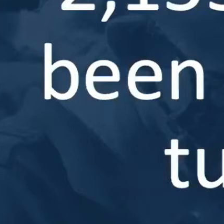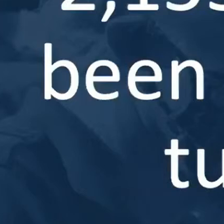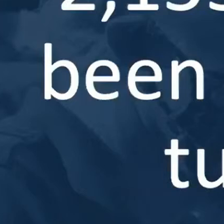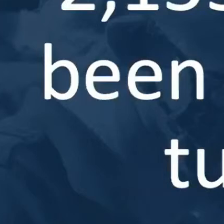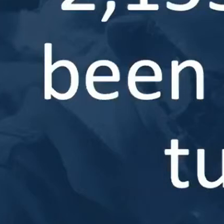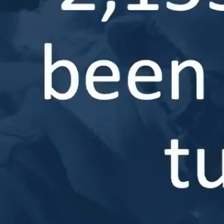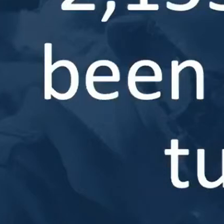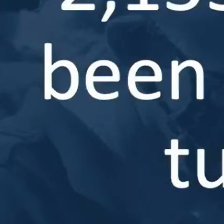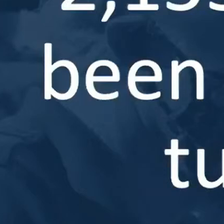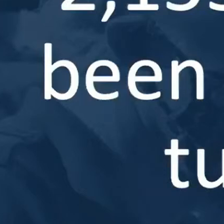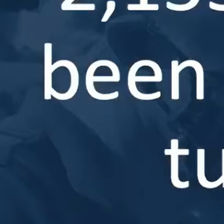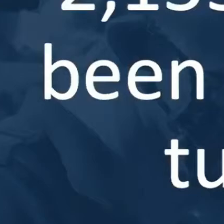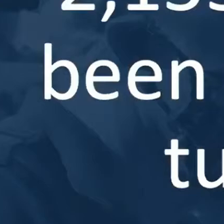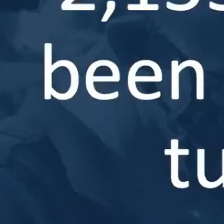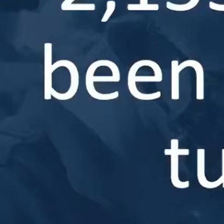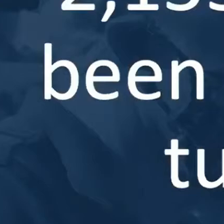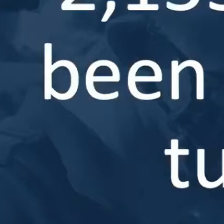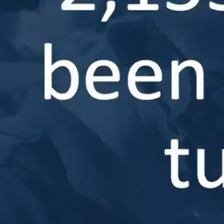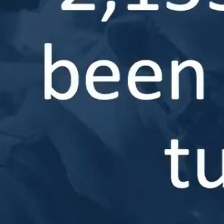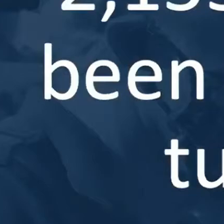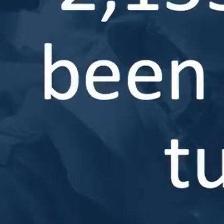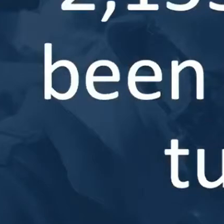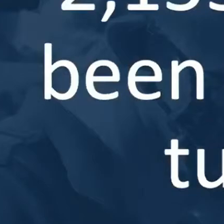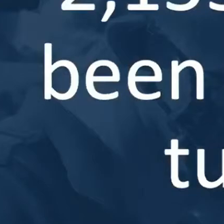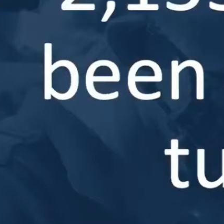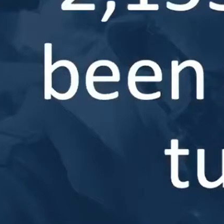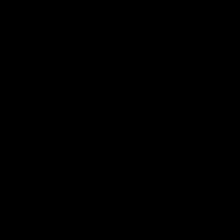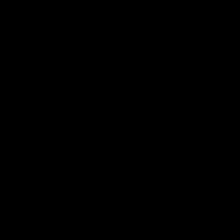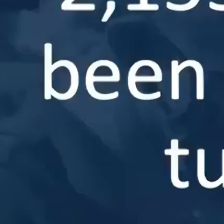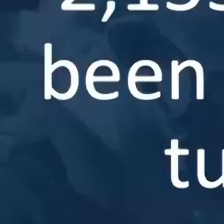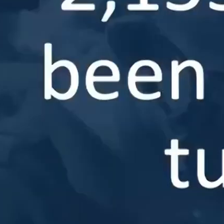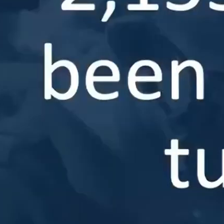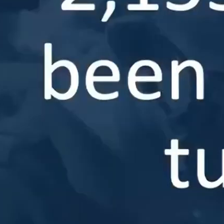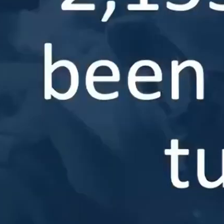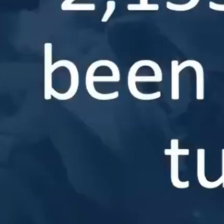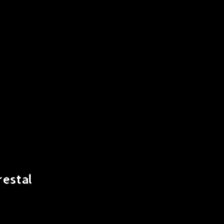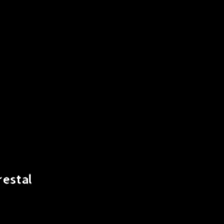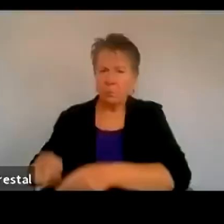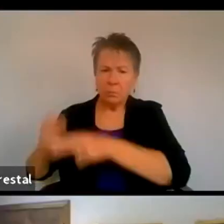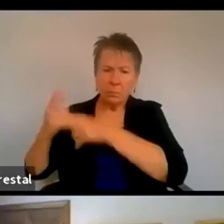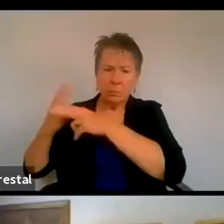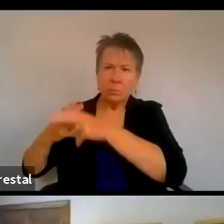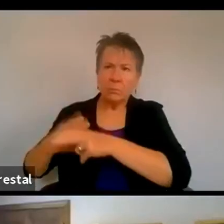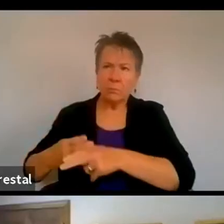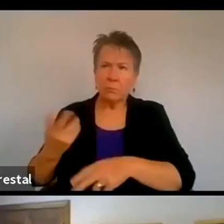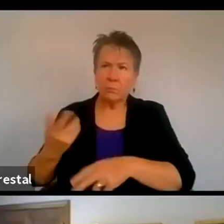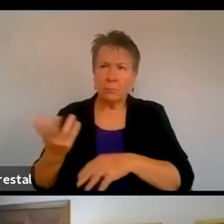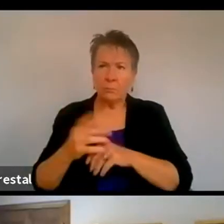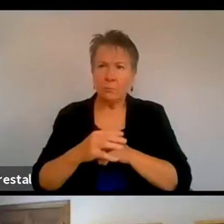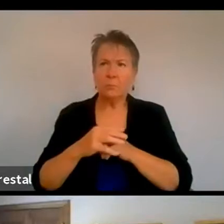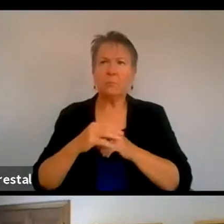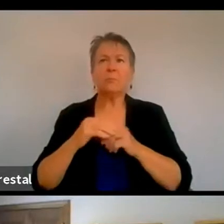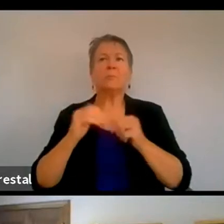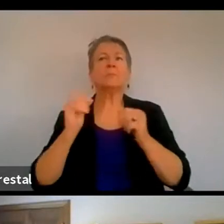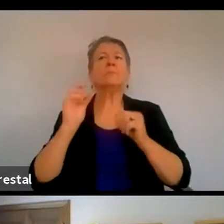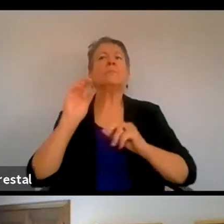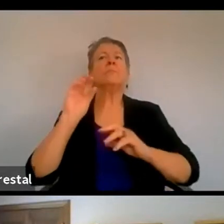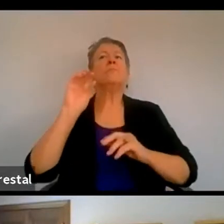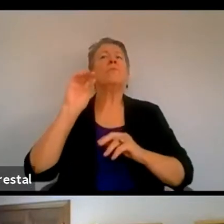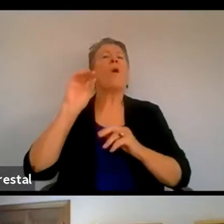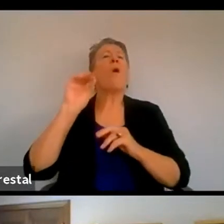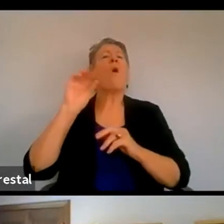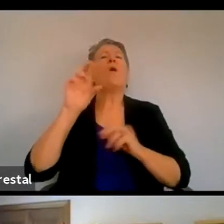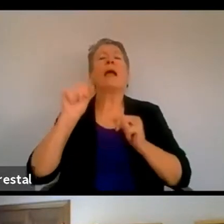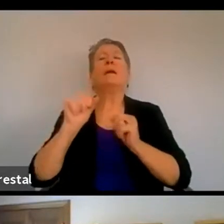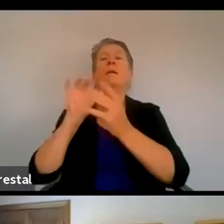And then thirdly, I would say go to the state Secretary of State's office. Thank you for that. Thanks. Michelle? Next,